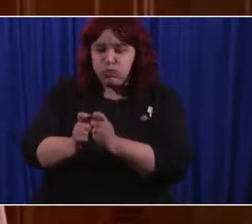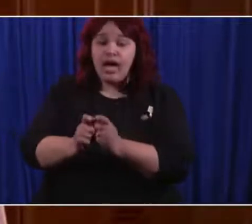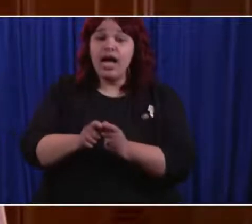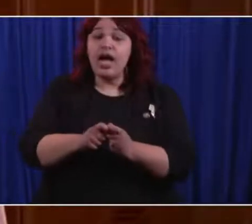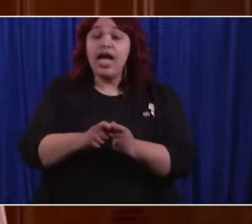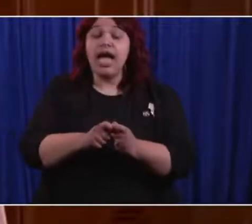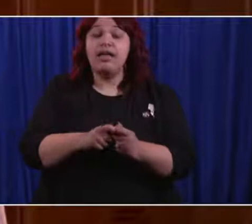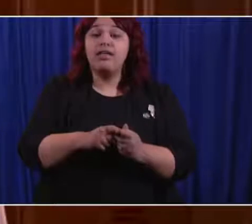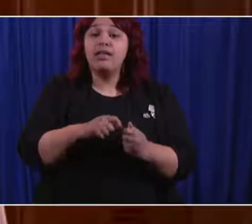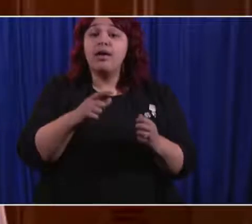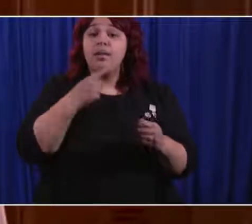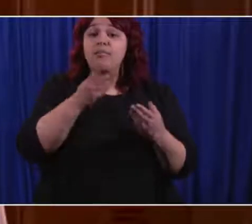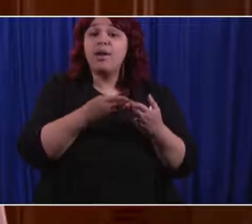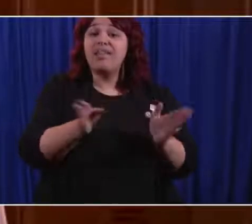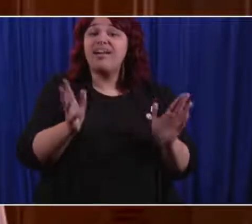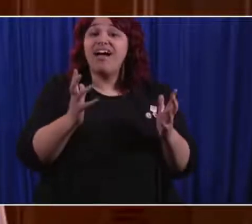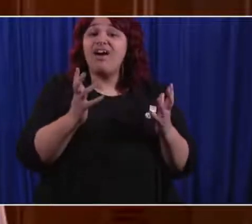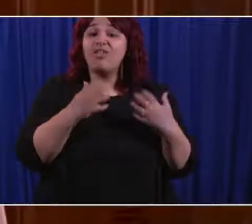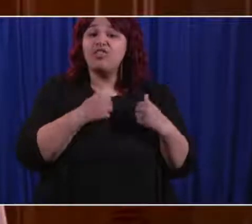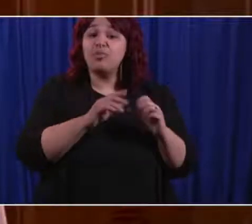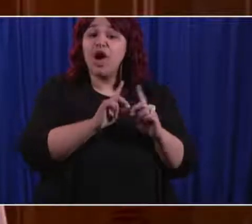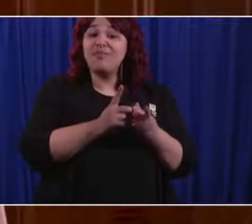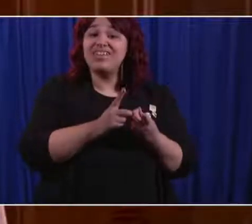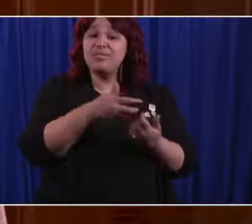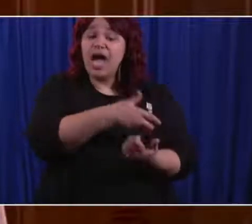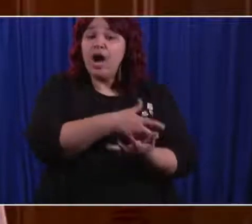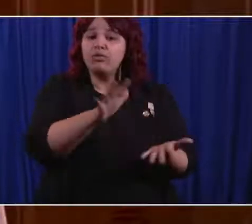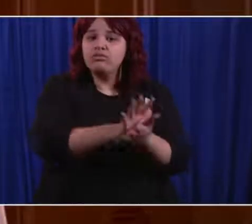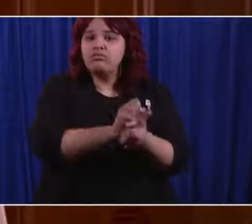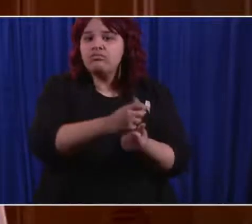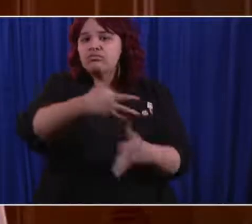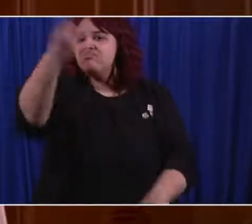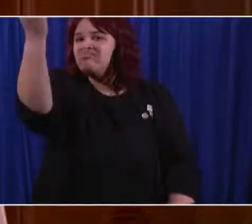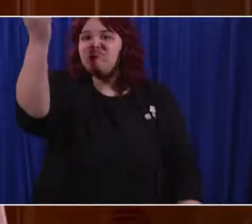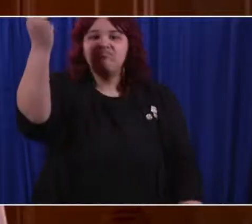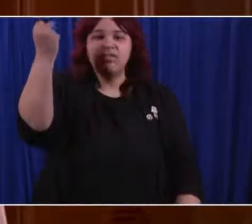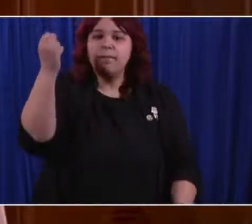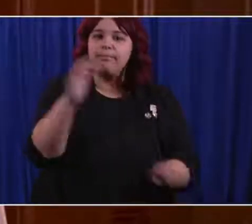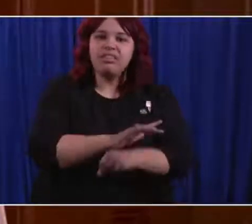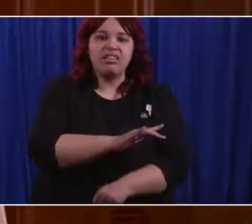decimated public health's ability to protect the people of the state of Ohio.